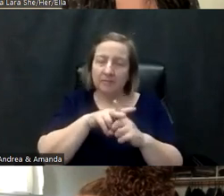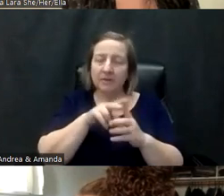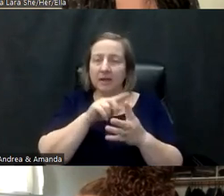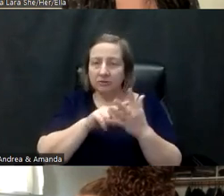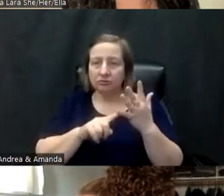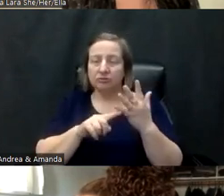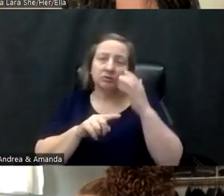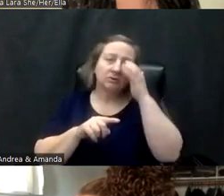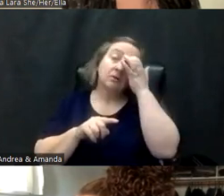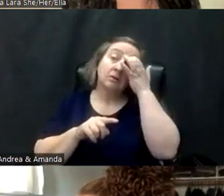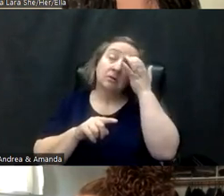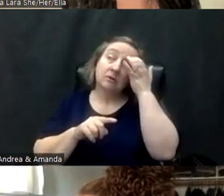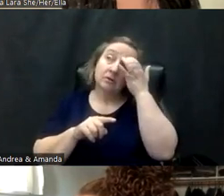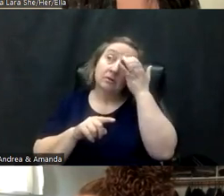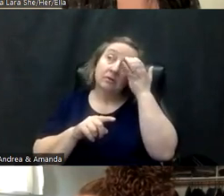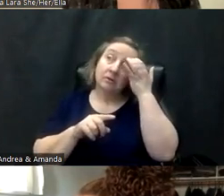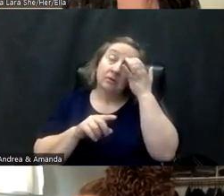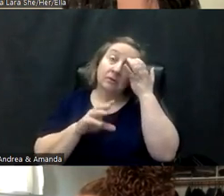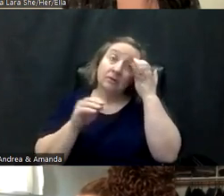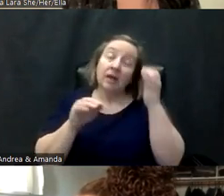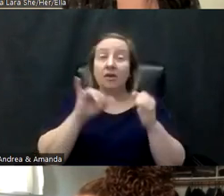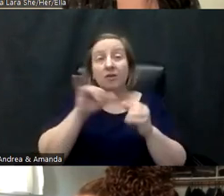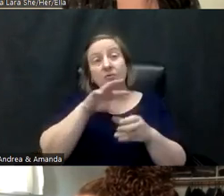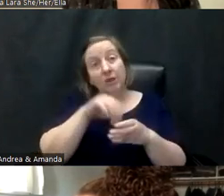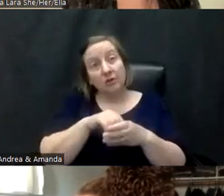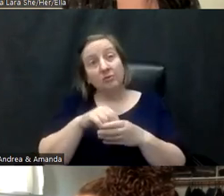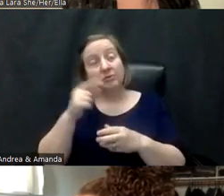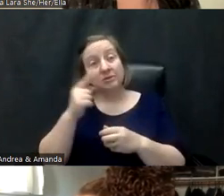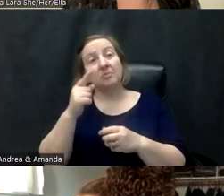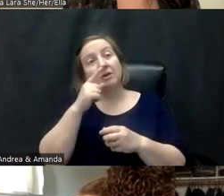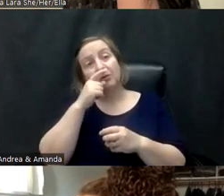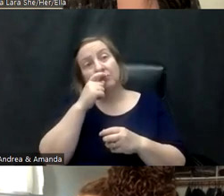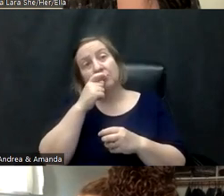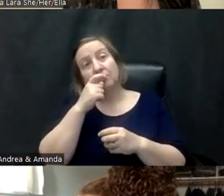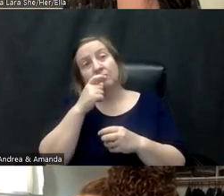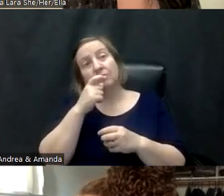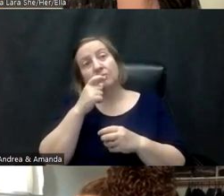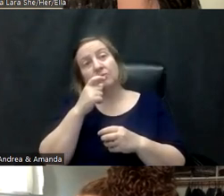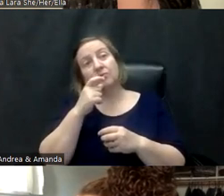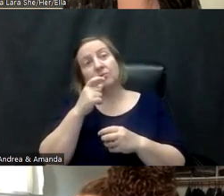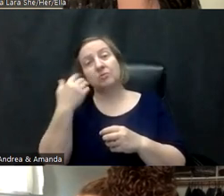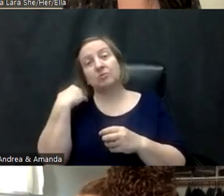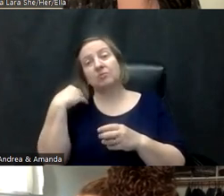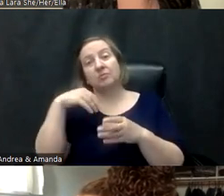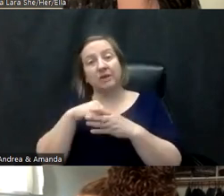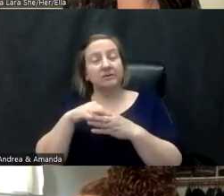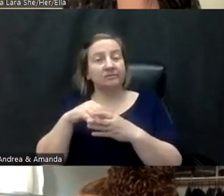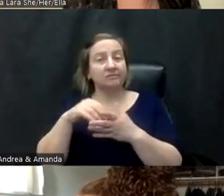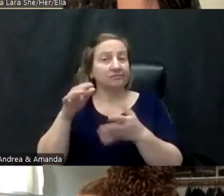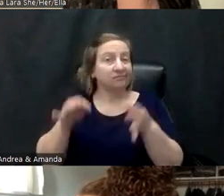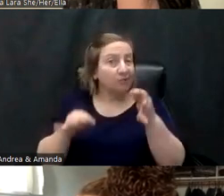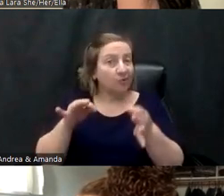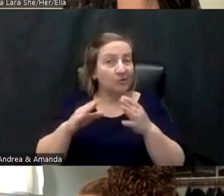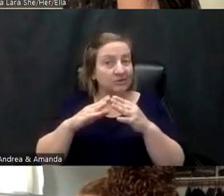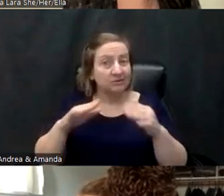it. And even including somebody who's been involved with the justice system. So so